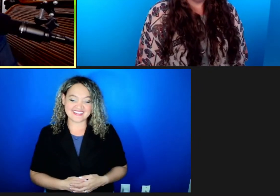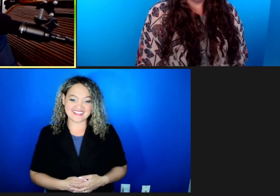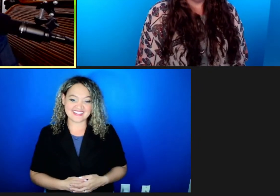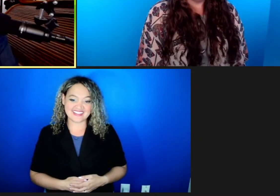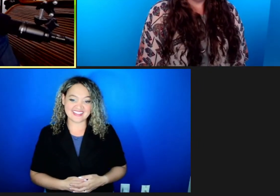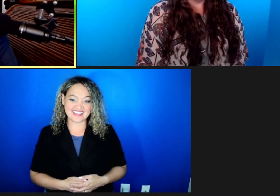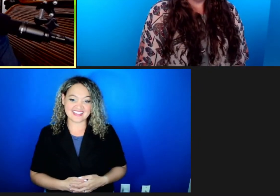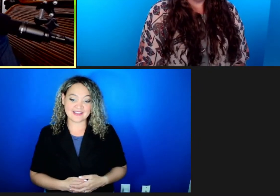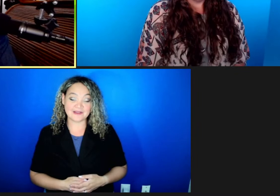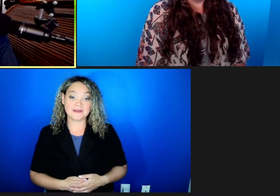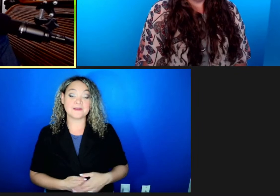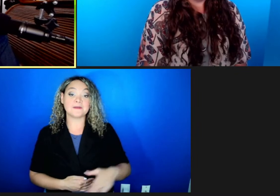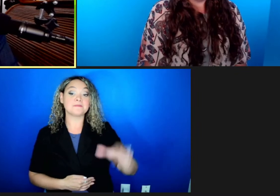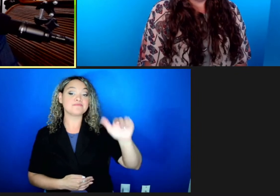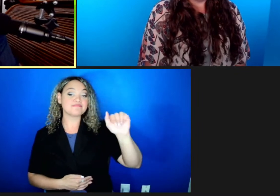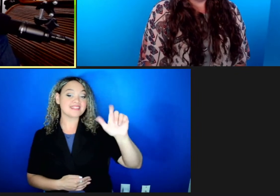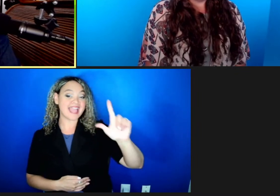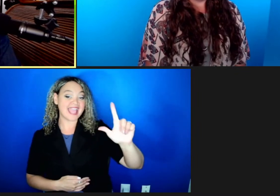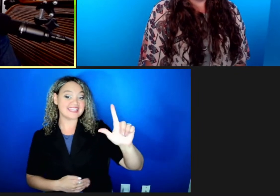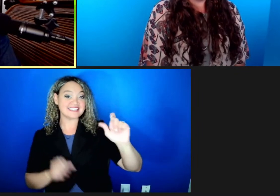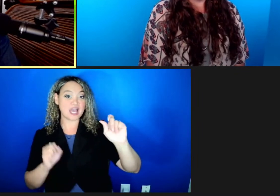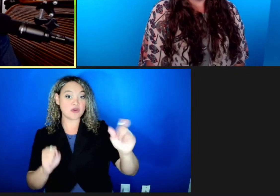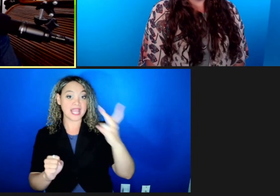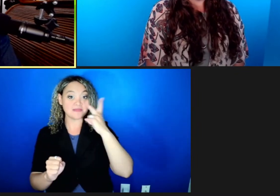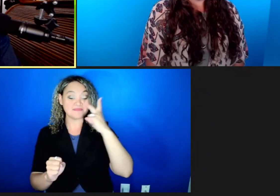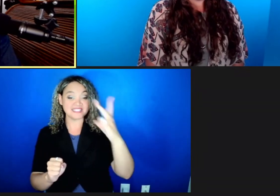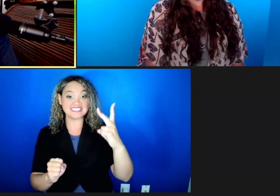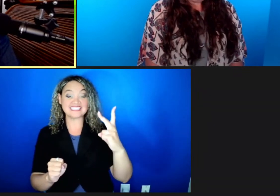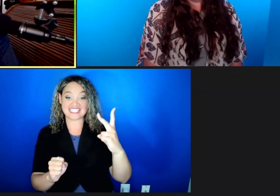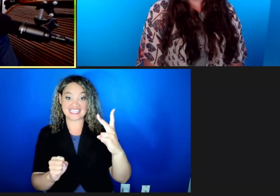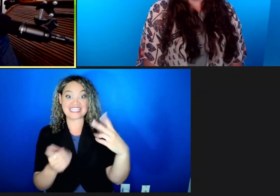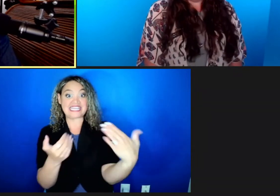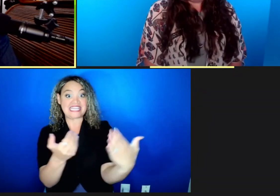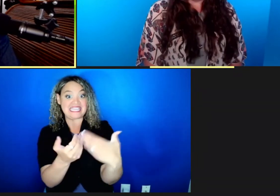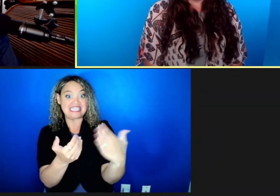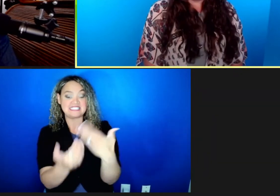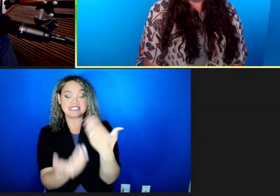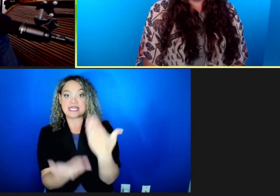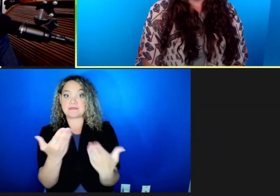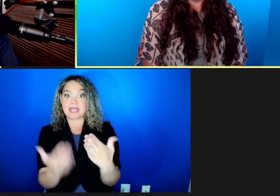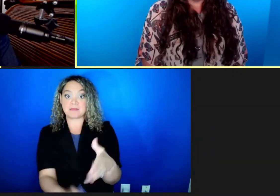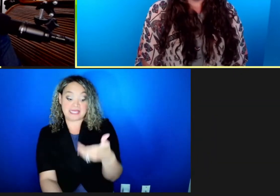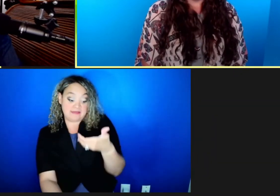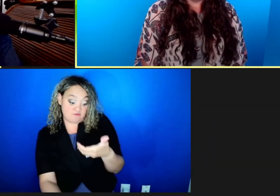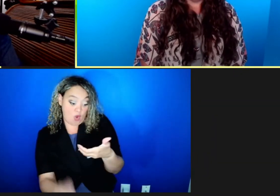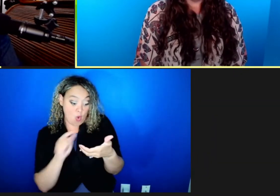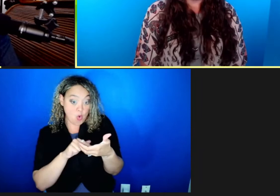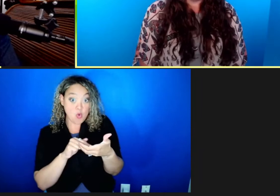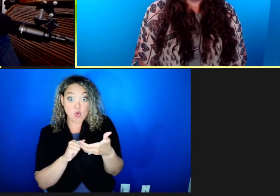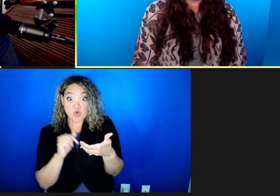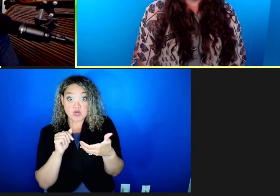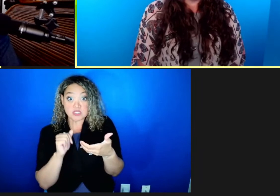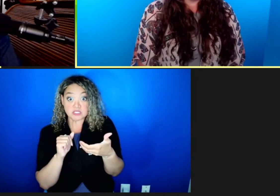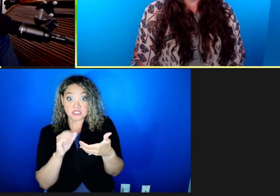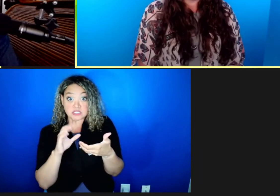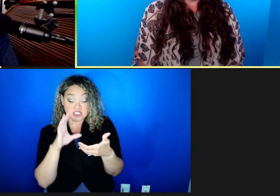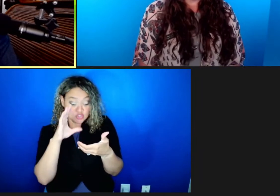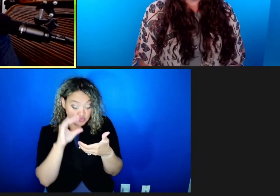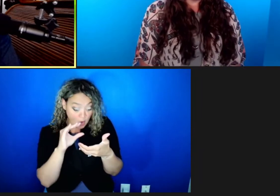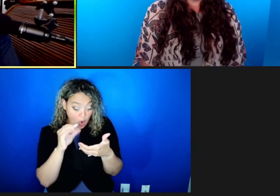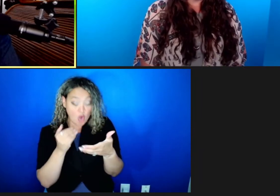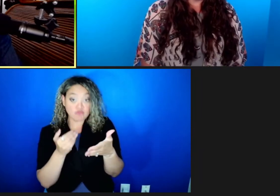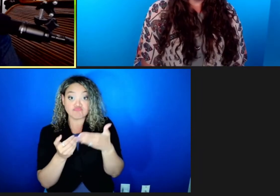our ASL can be seen readily on small devices. Yes. So that's our intention.